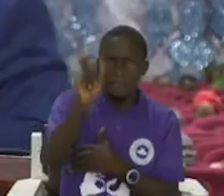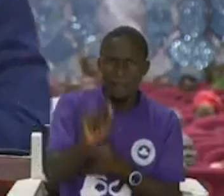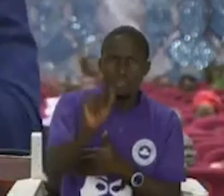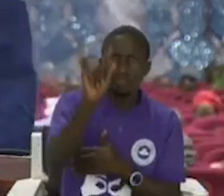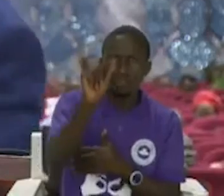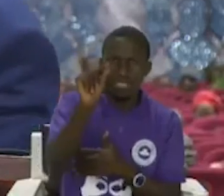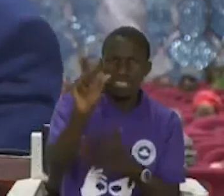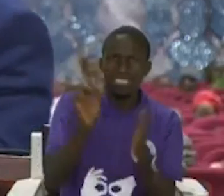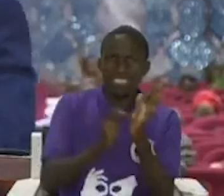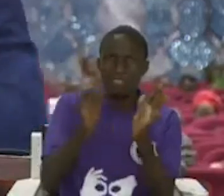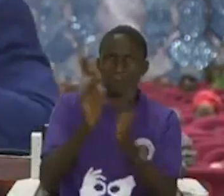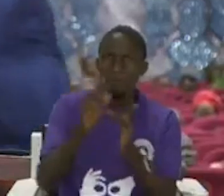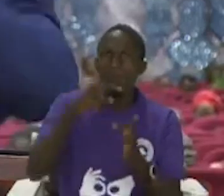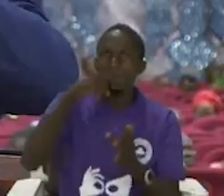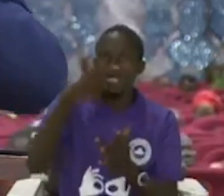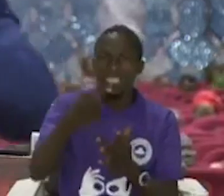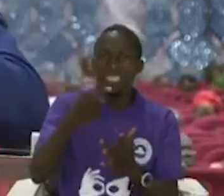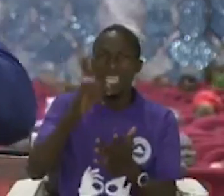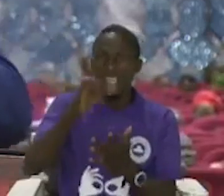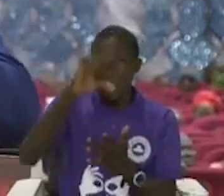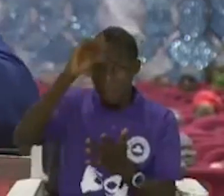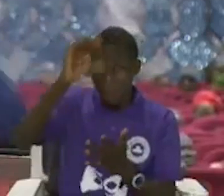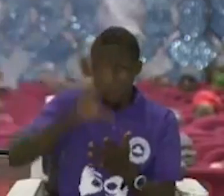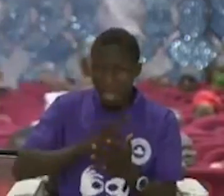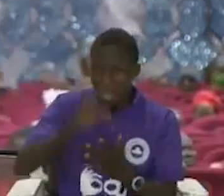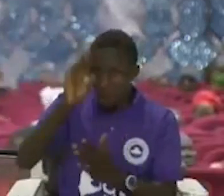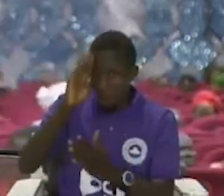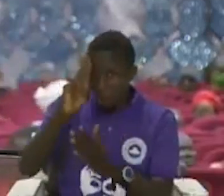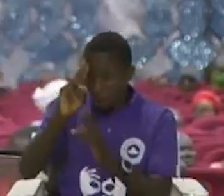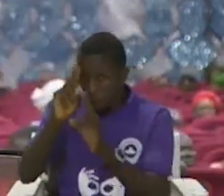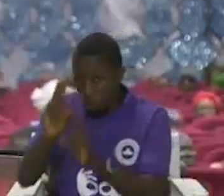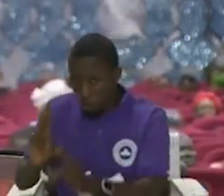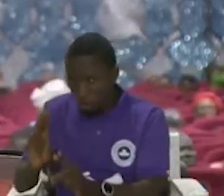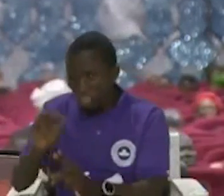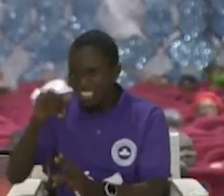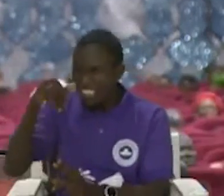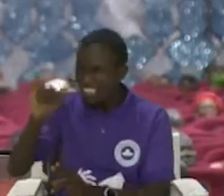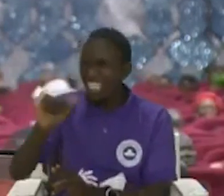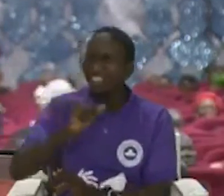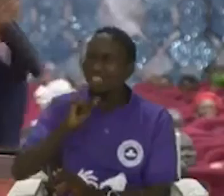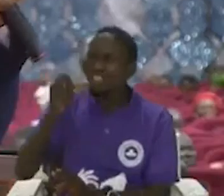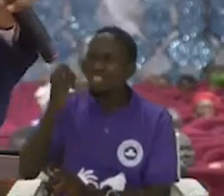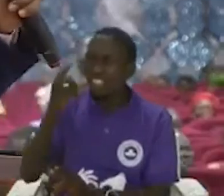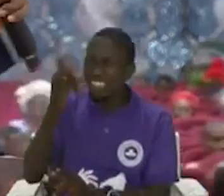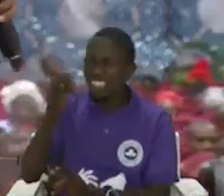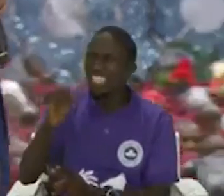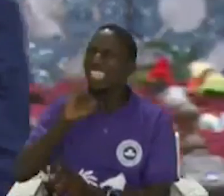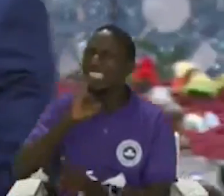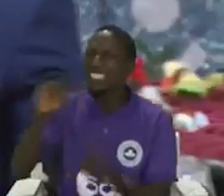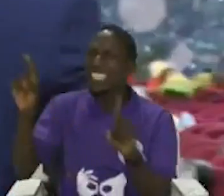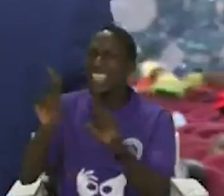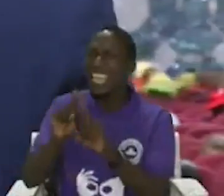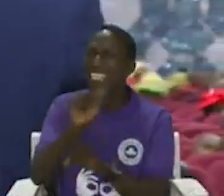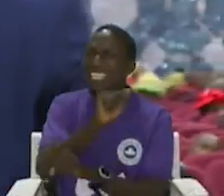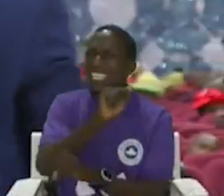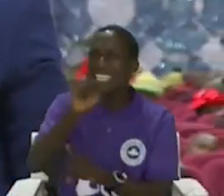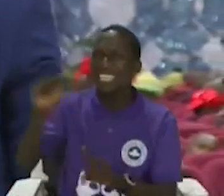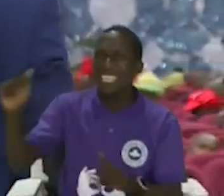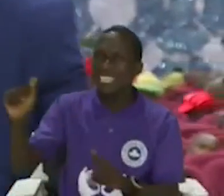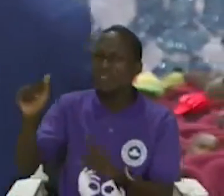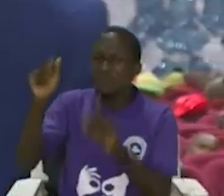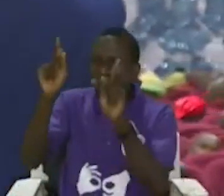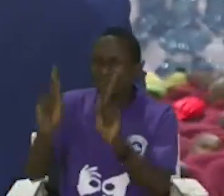says, a man who is in honor, yet does not understand, is like a beast that